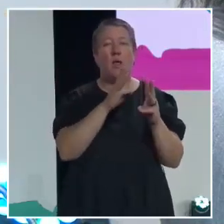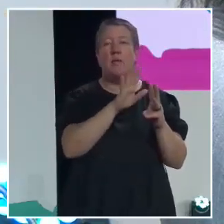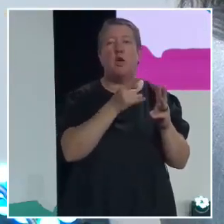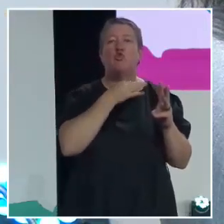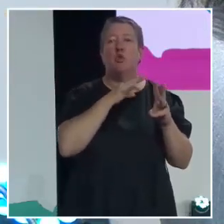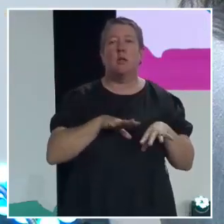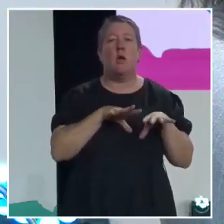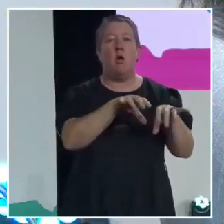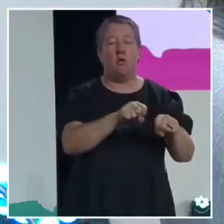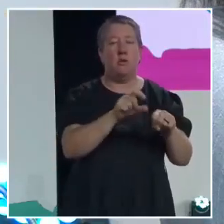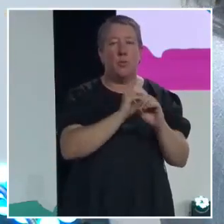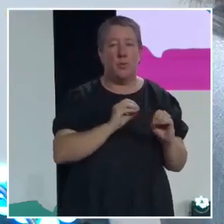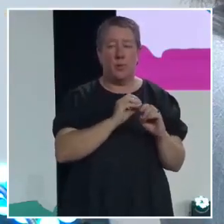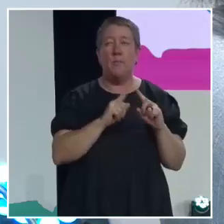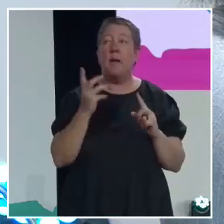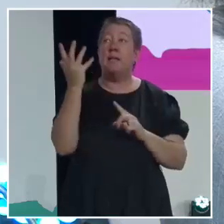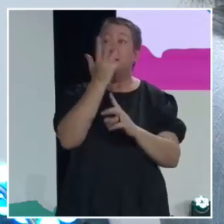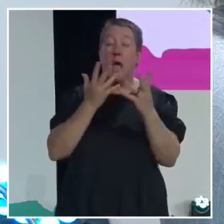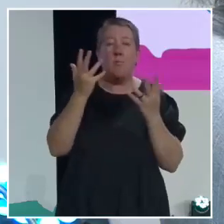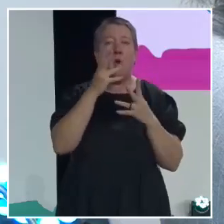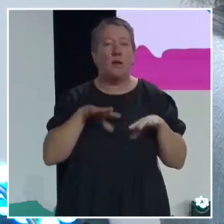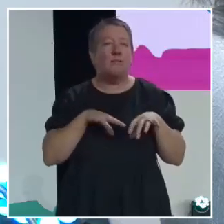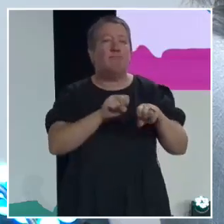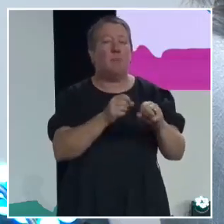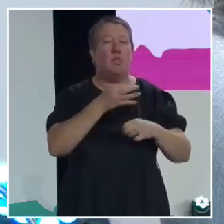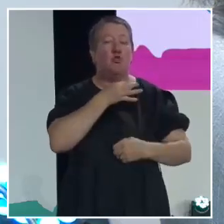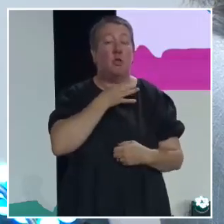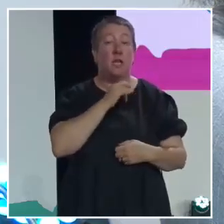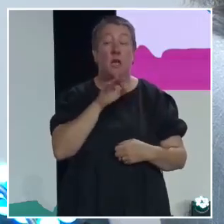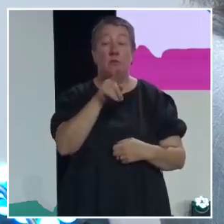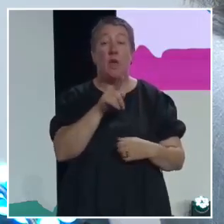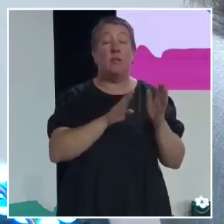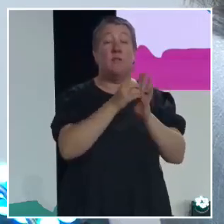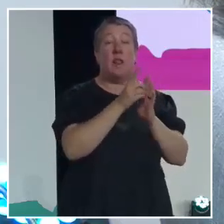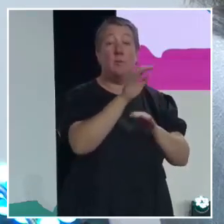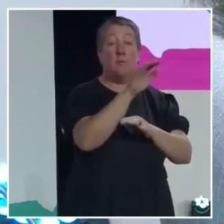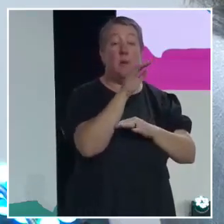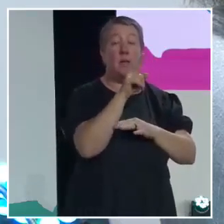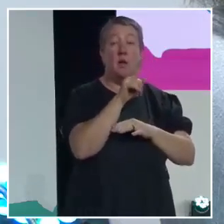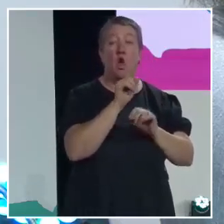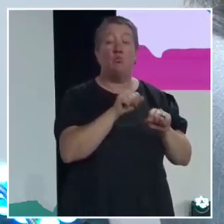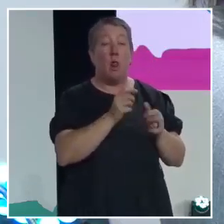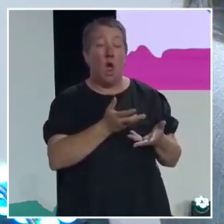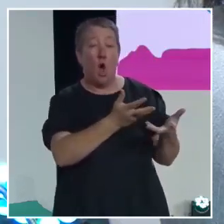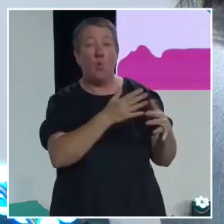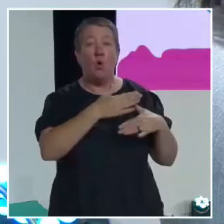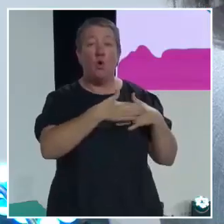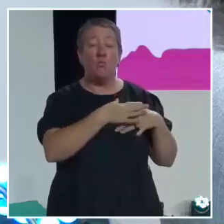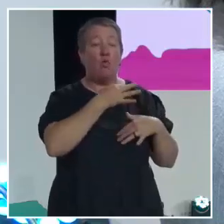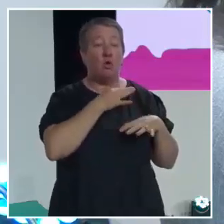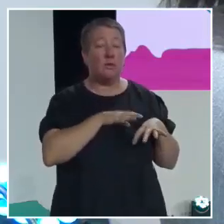somebody is taking on that risk. If you are allowing development banks to take on more risk, lend longer